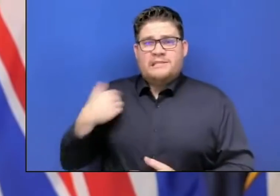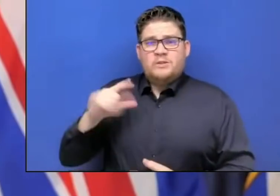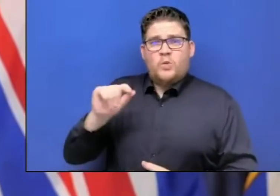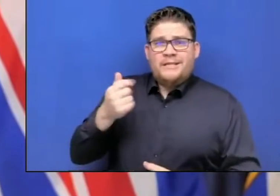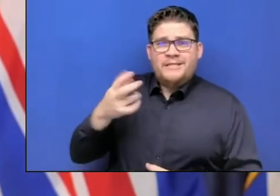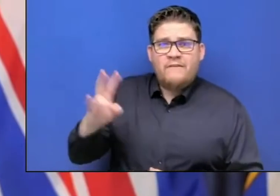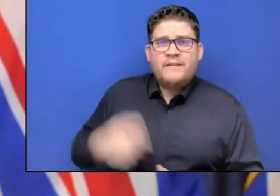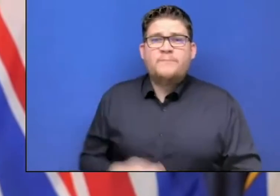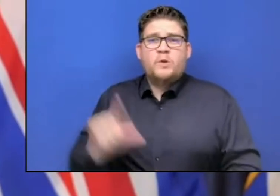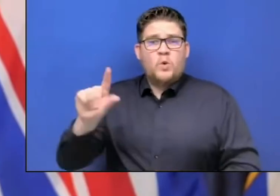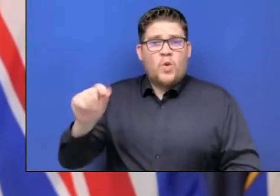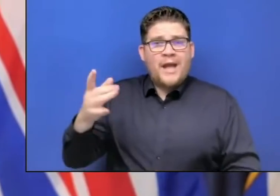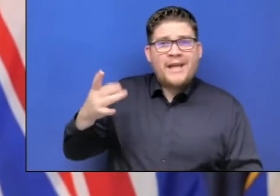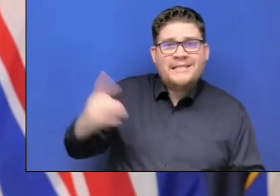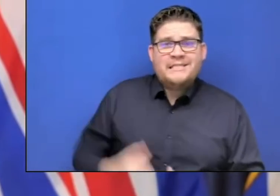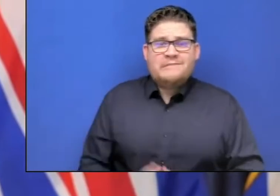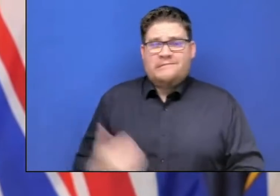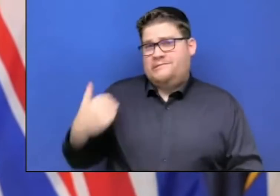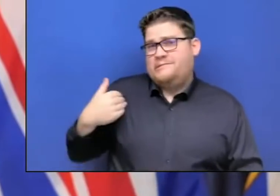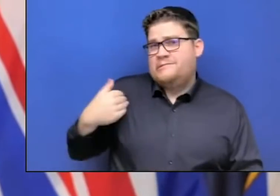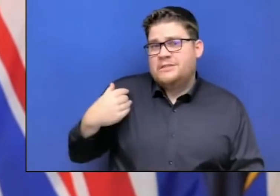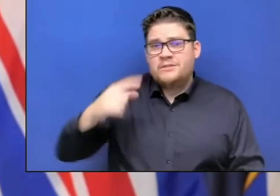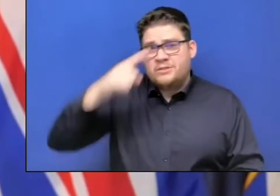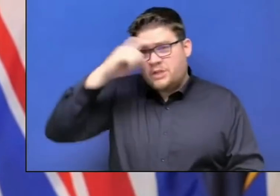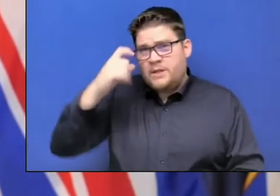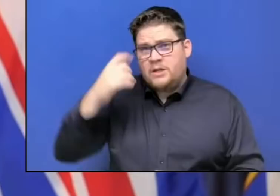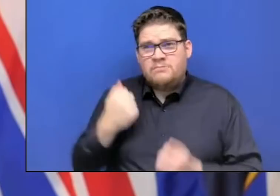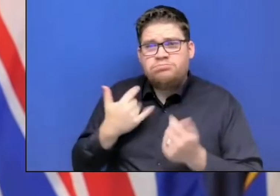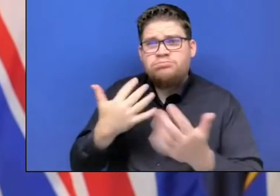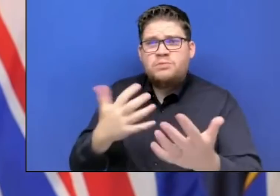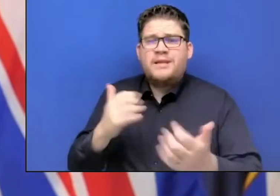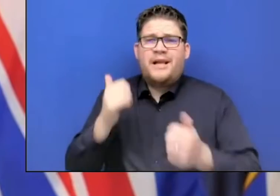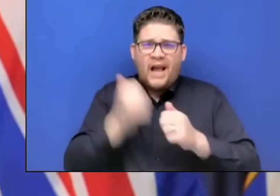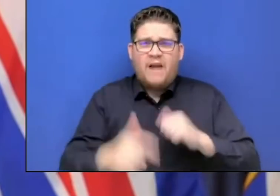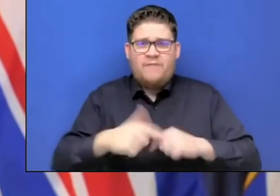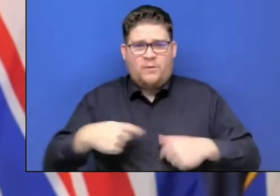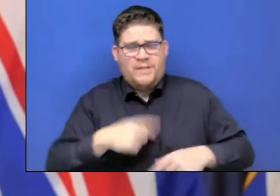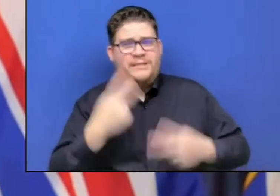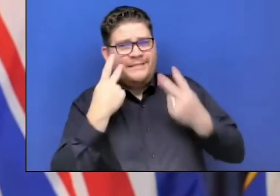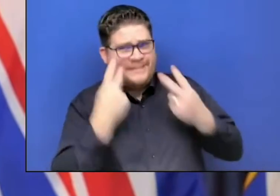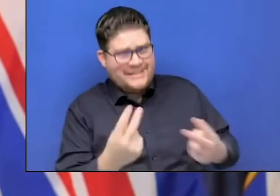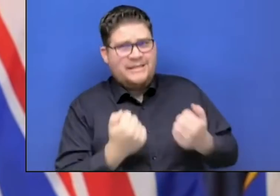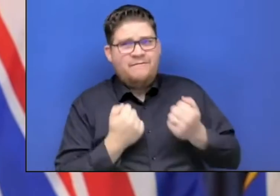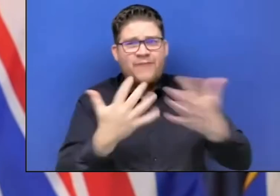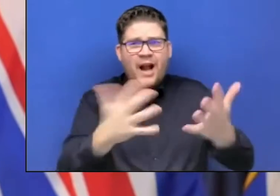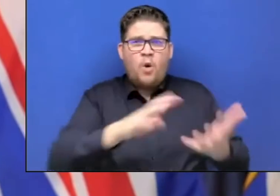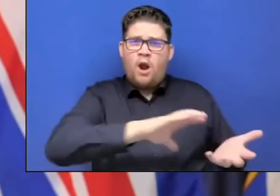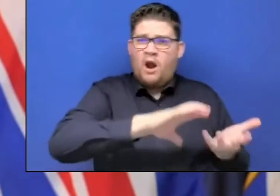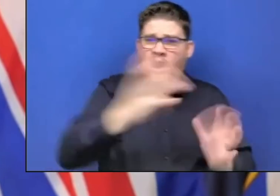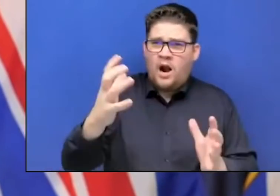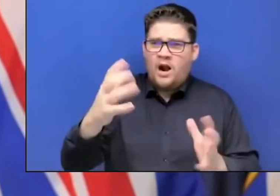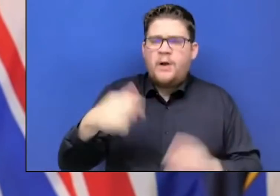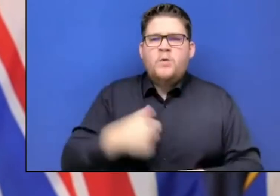at almost every turn when we've hit crisis, British Columbians have rallied. They've rallied because of their resilience. And